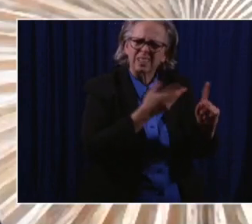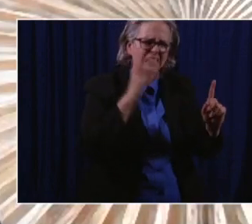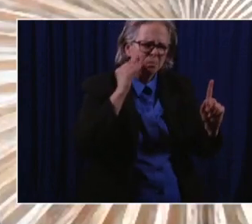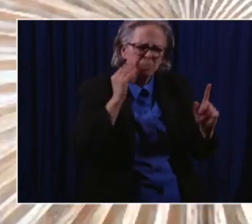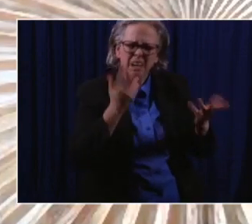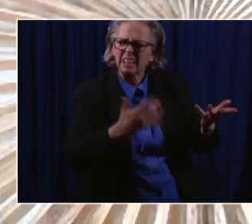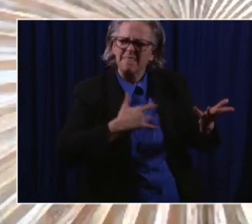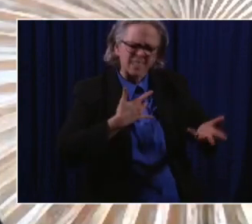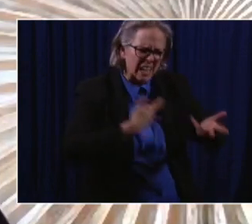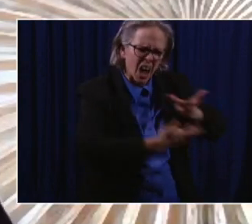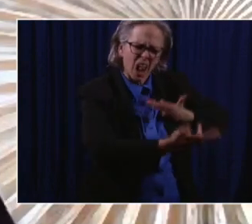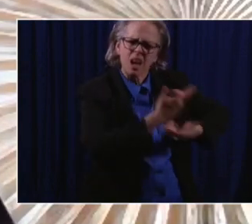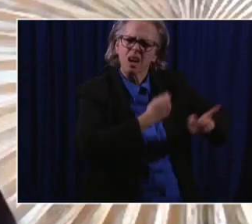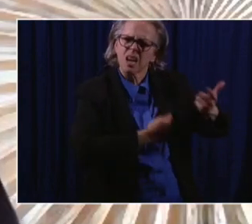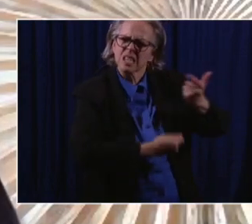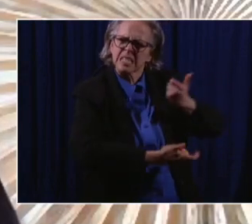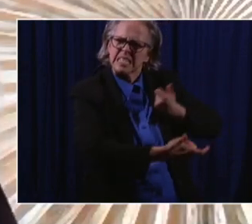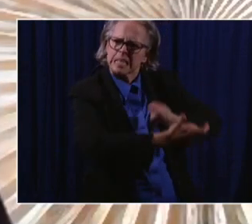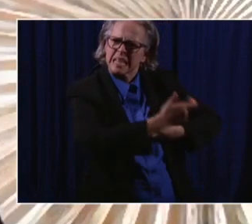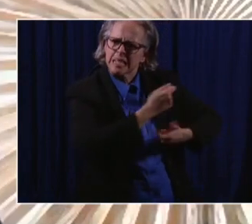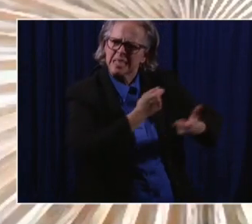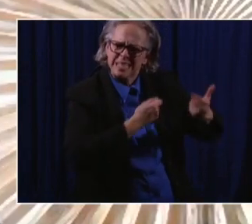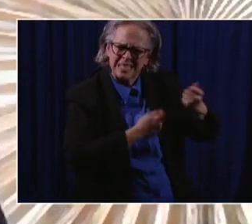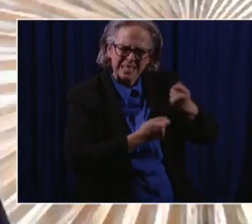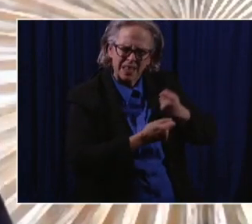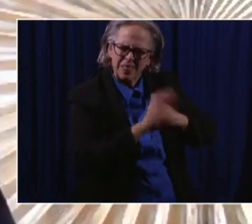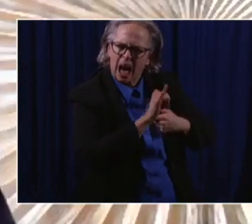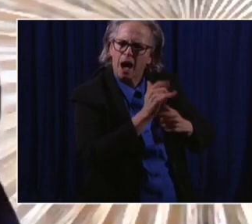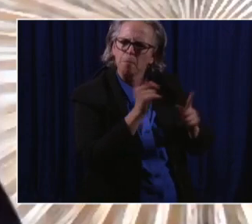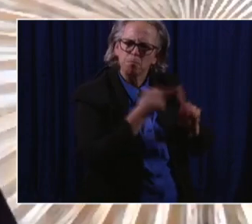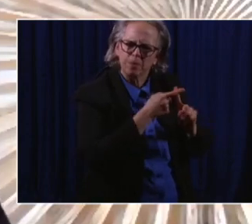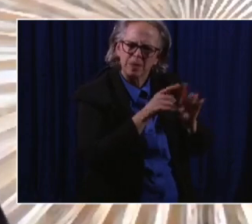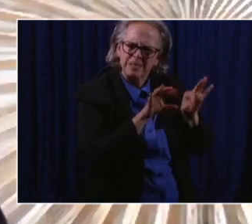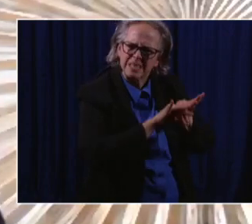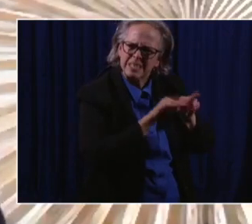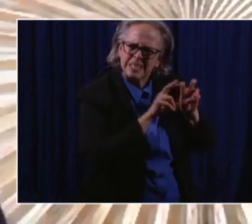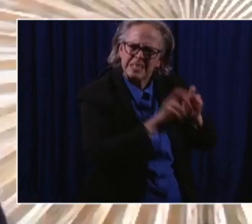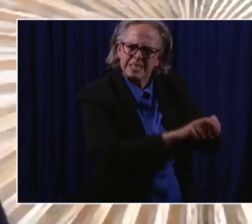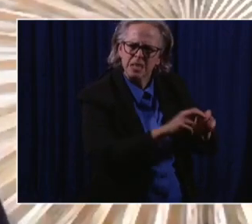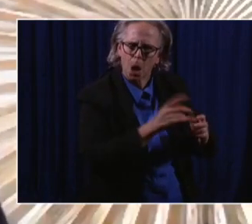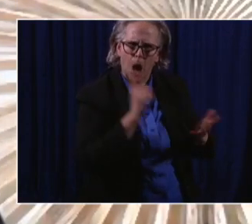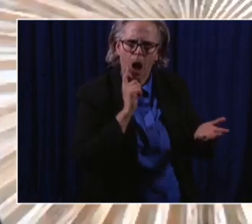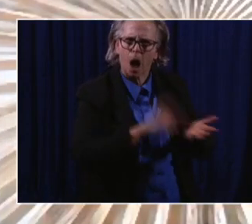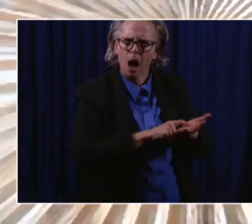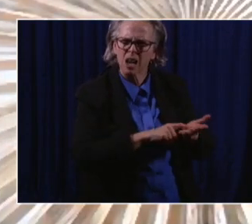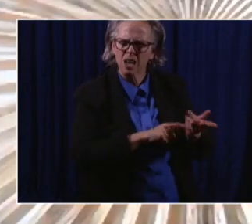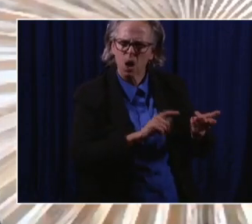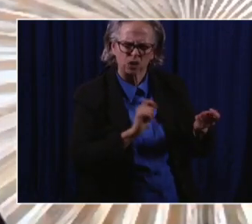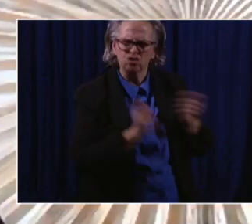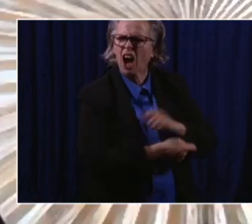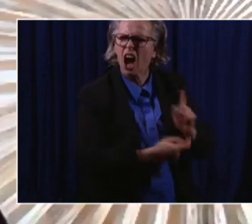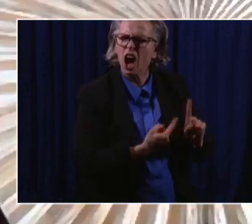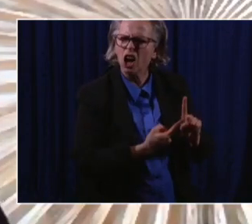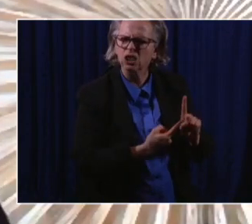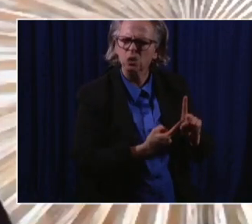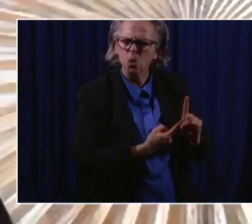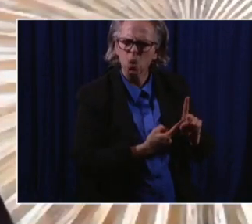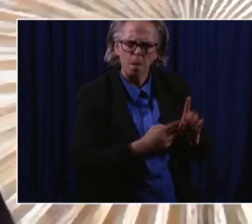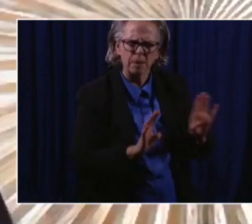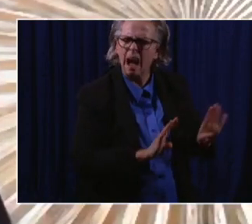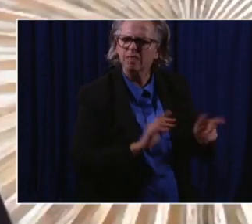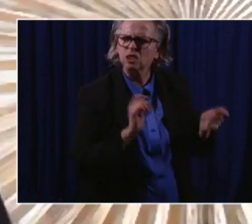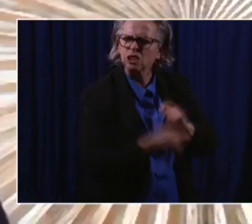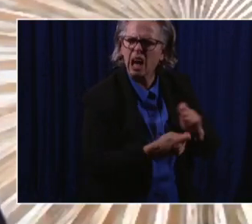that any differences that you see in your family members or even in yourself during these times, that you do have